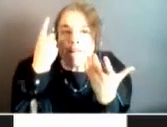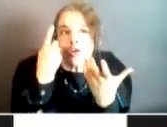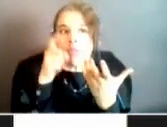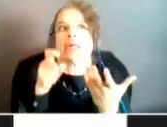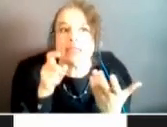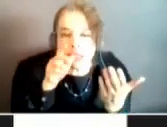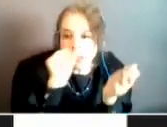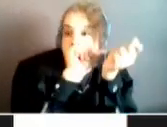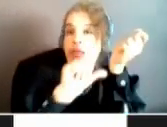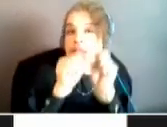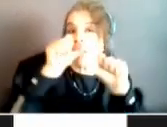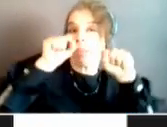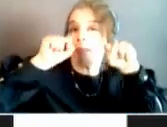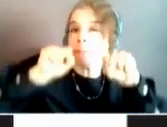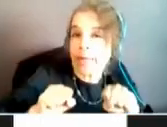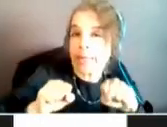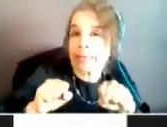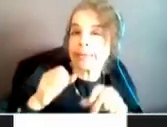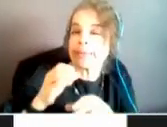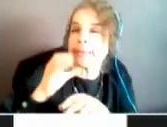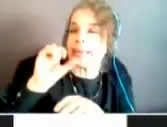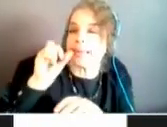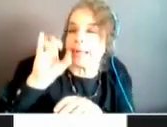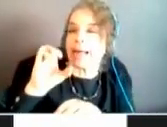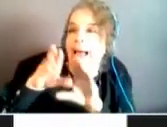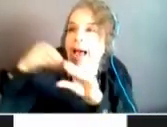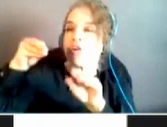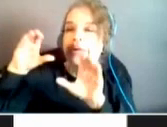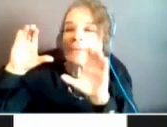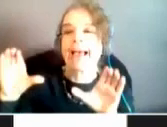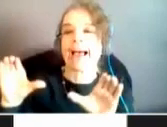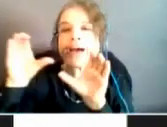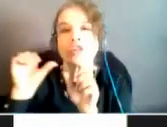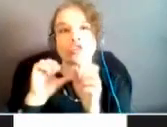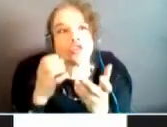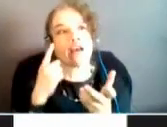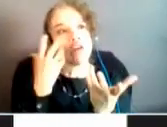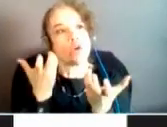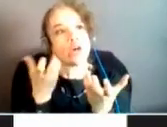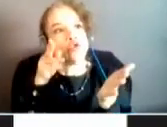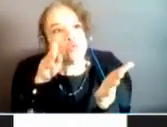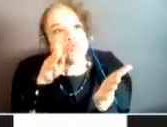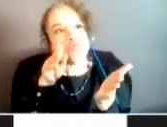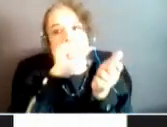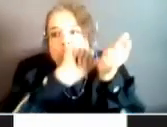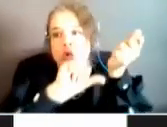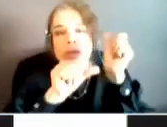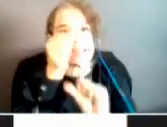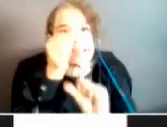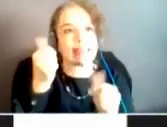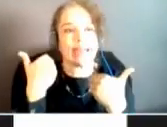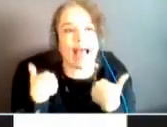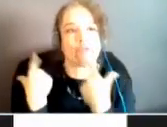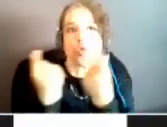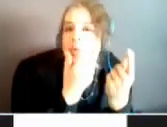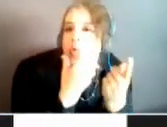suicide and the ability to carry out the act. And the desire for suicide has to